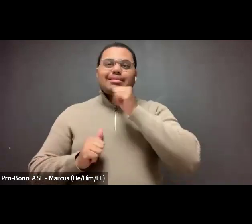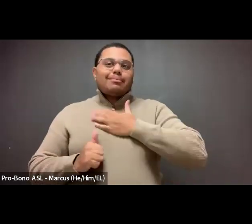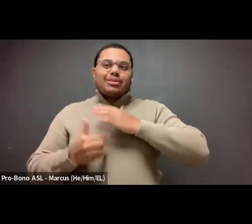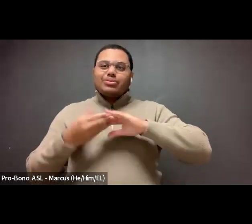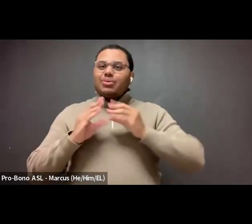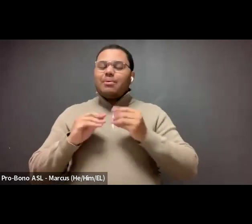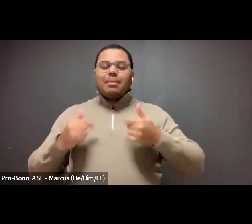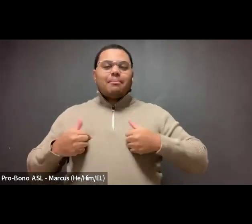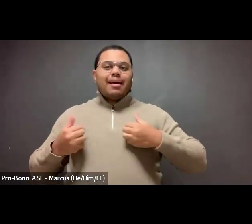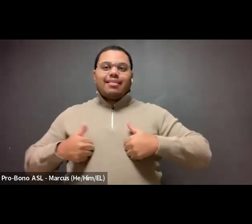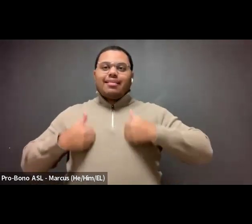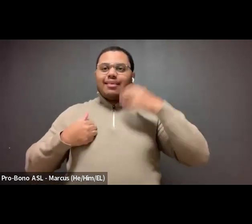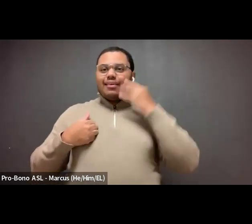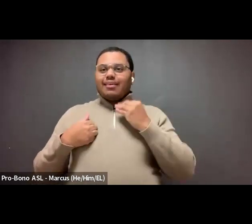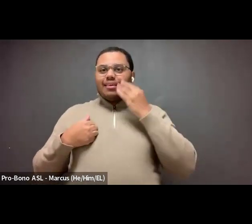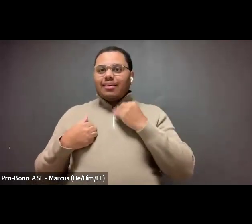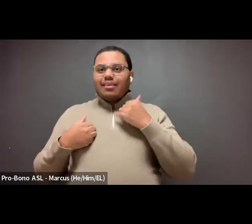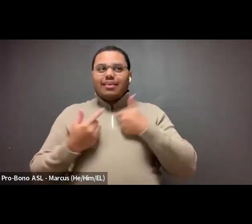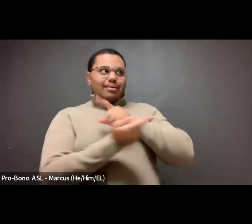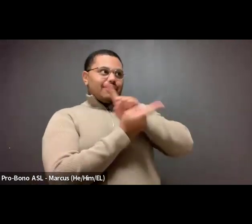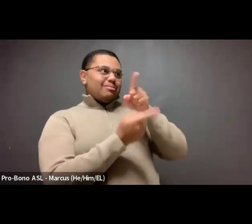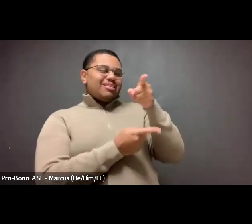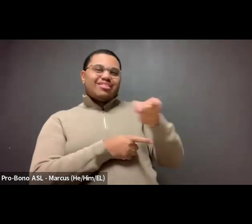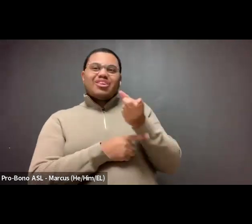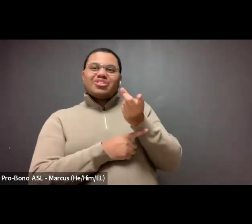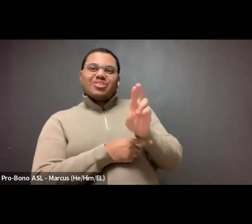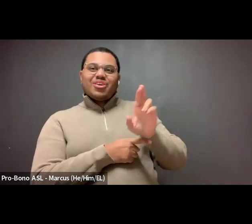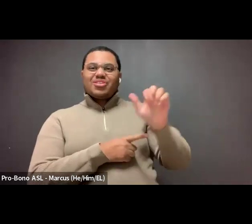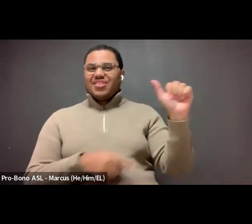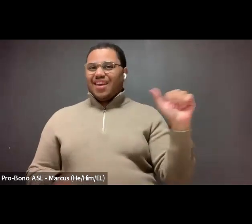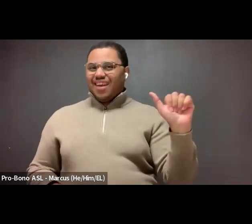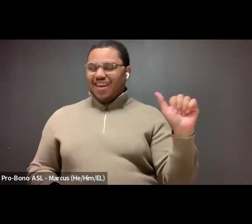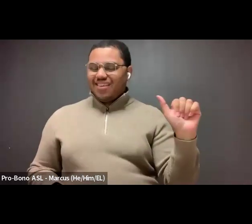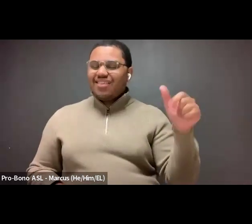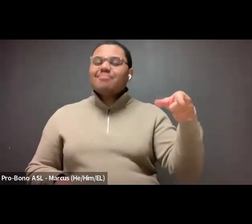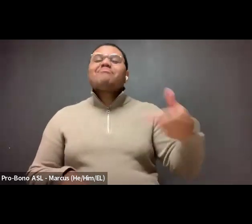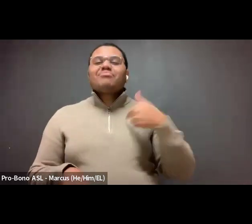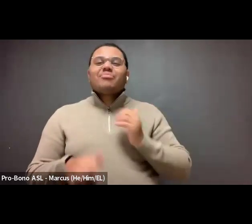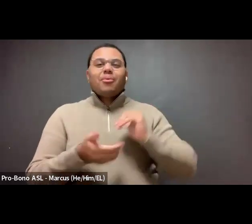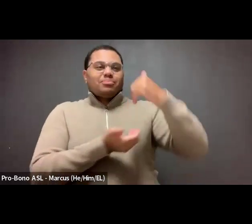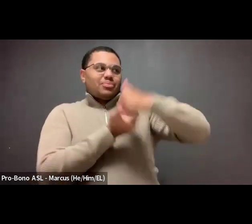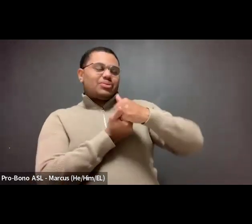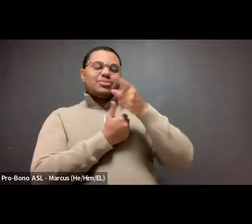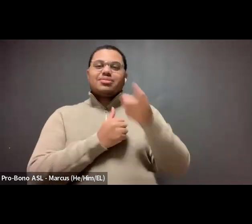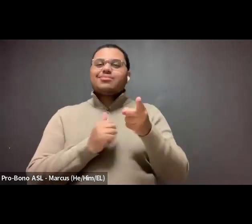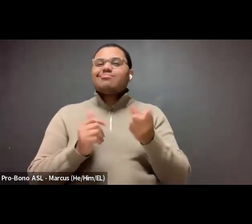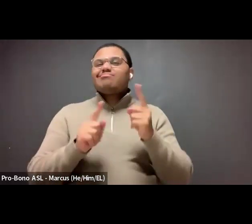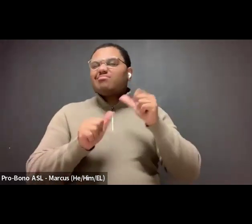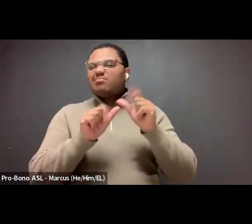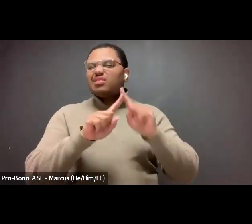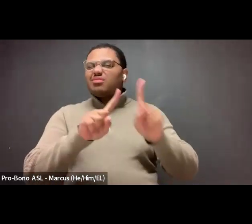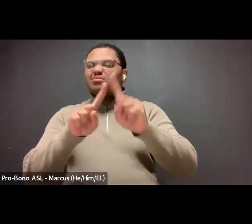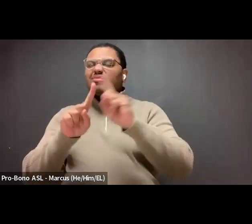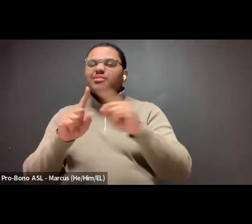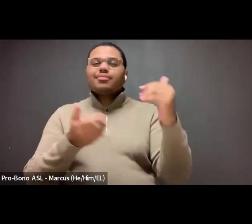experience. And then I met, as I call her, Dr. A. And together, our partnership and the collaboration of many others created something